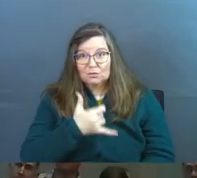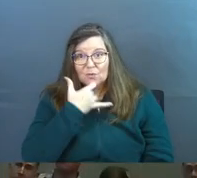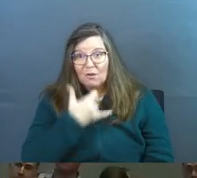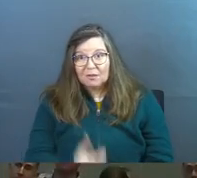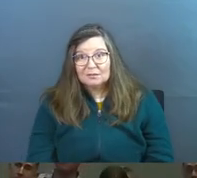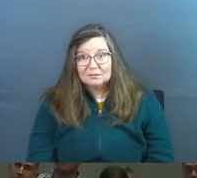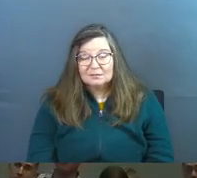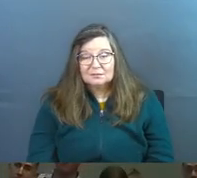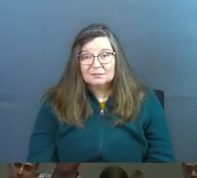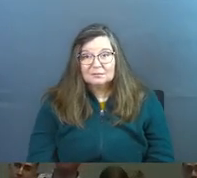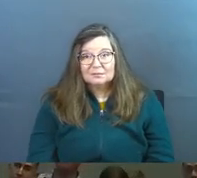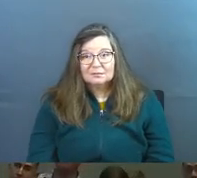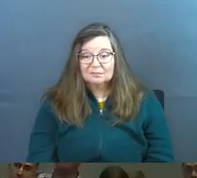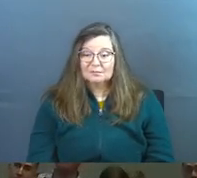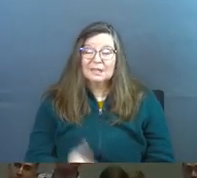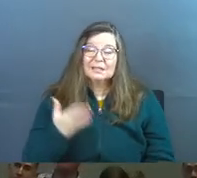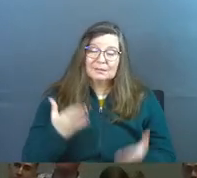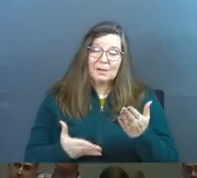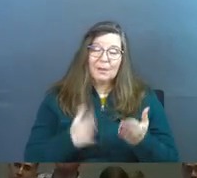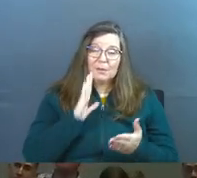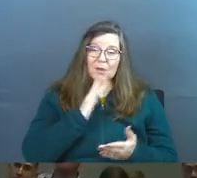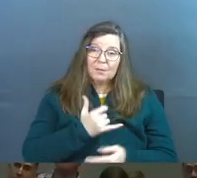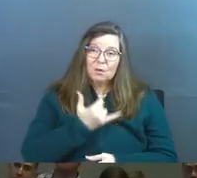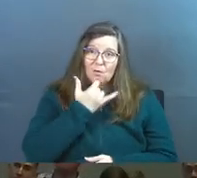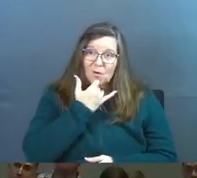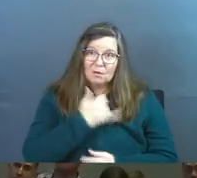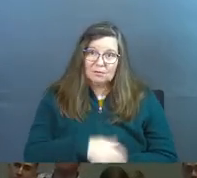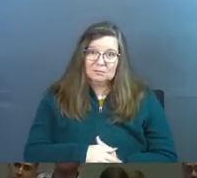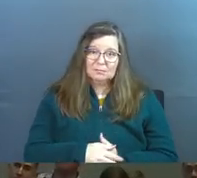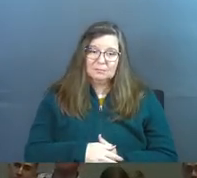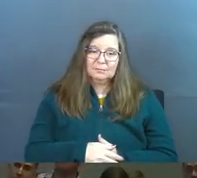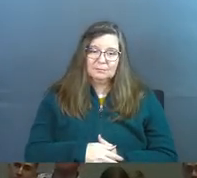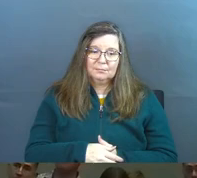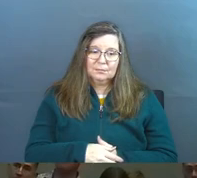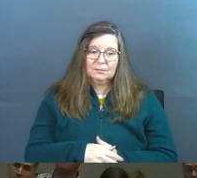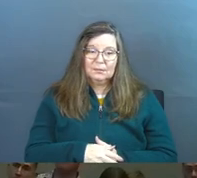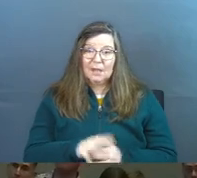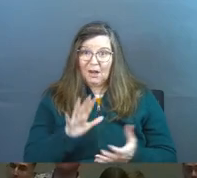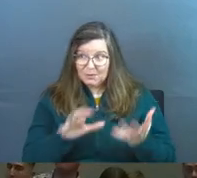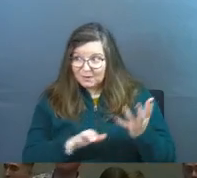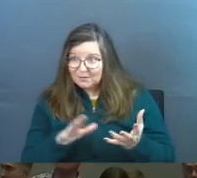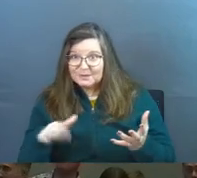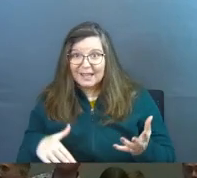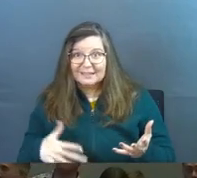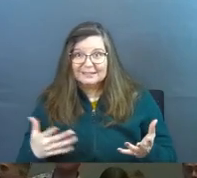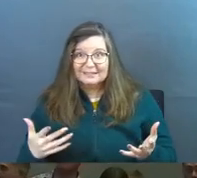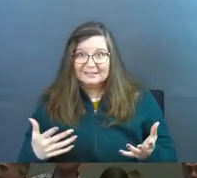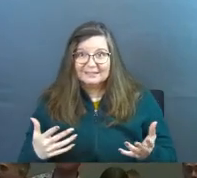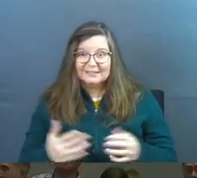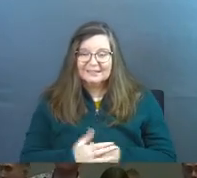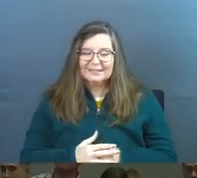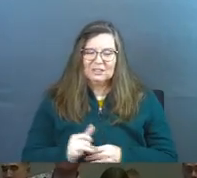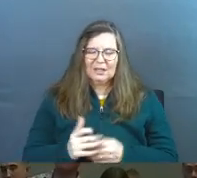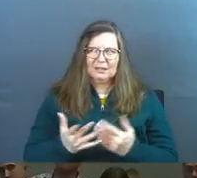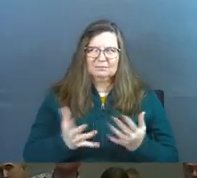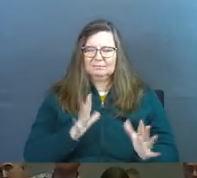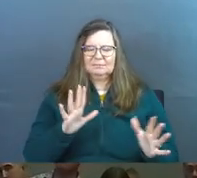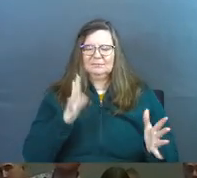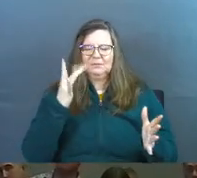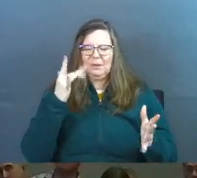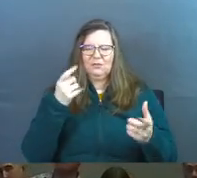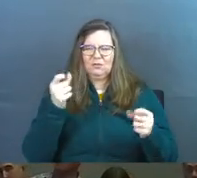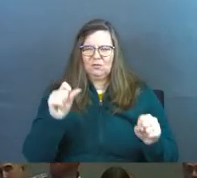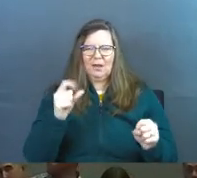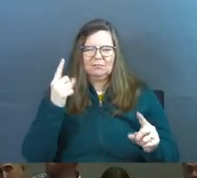wrong. It's probably going to be wrong. You confused yet? You're like, so why even